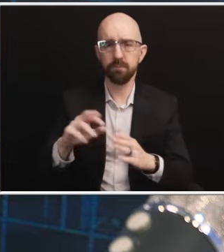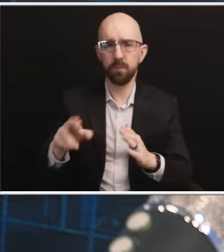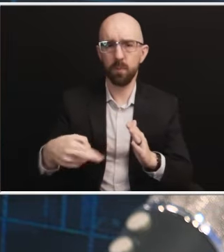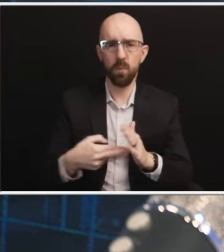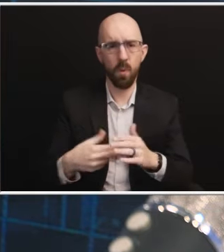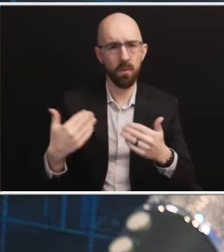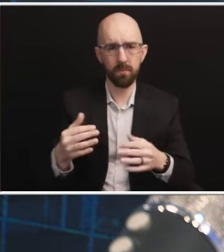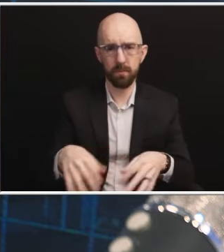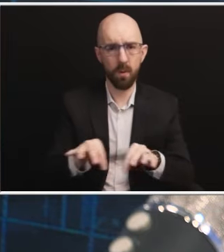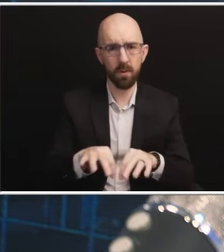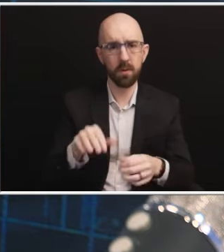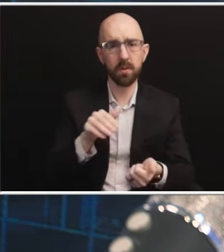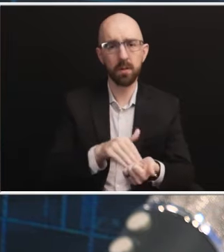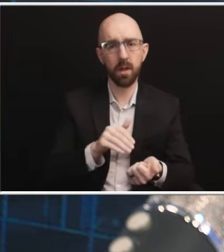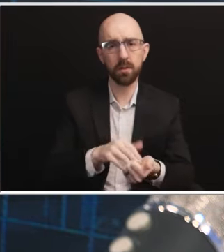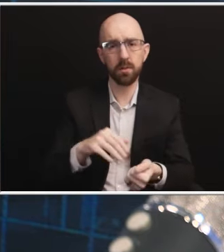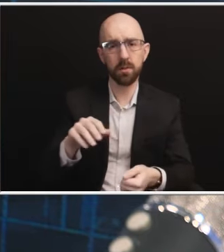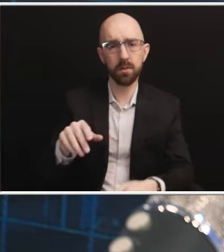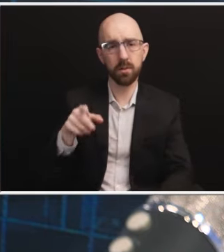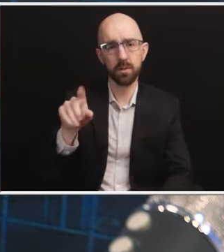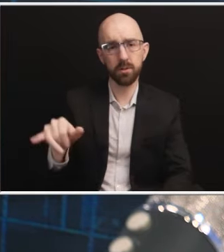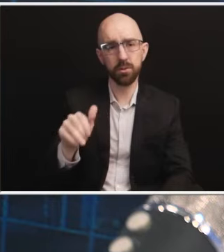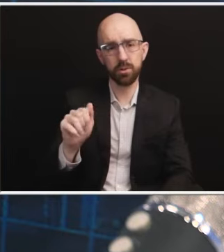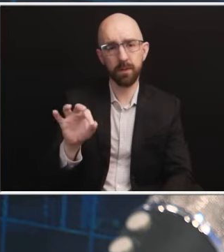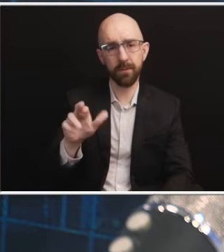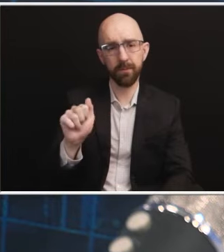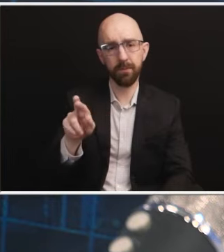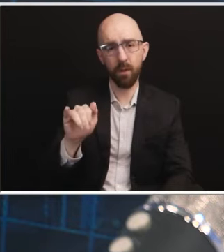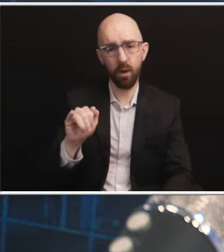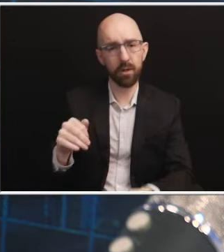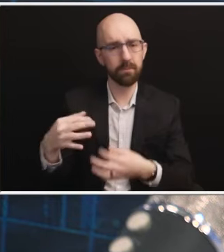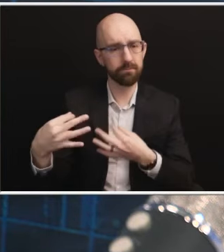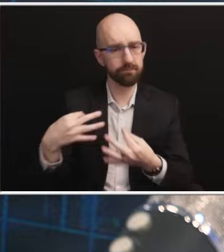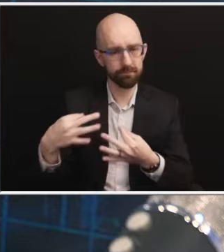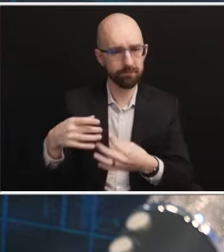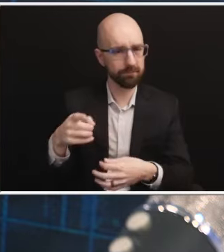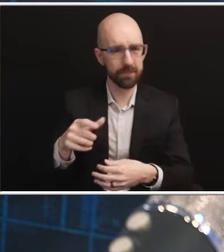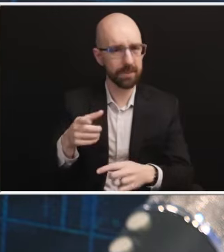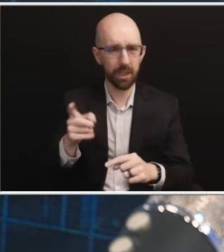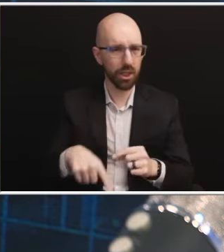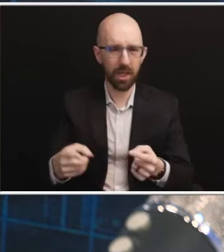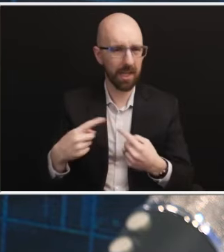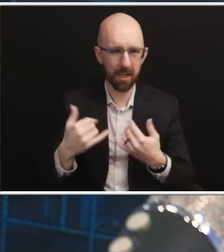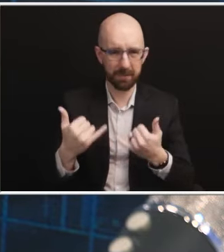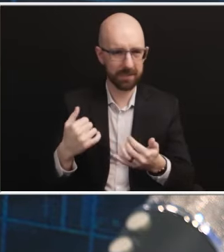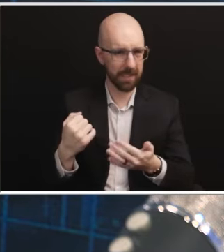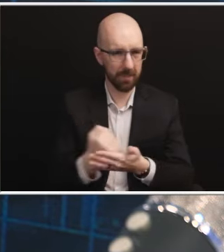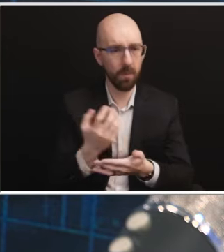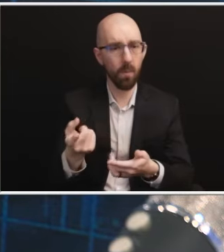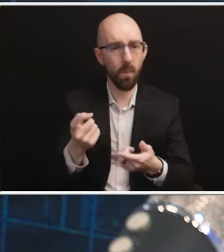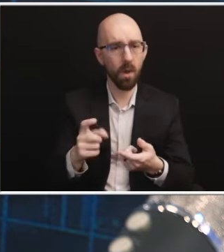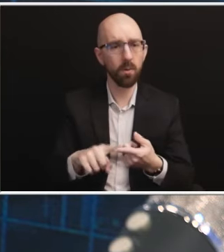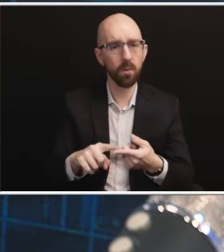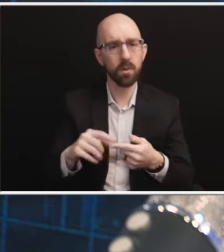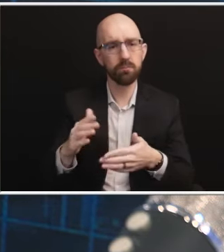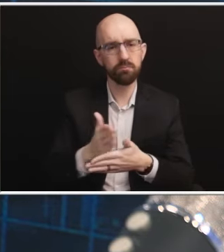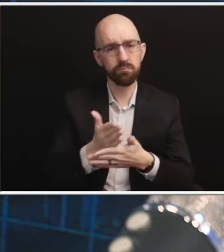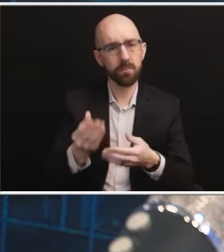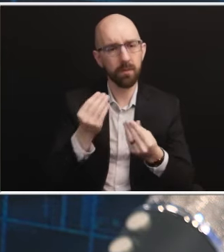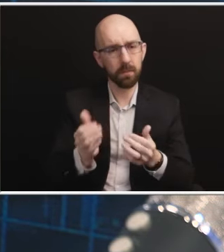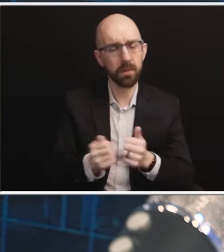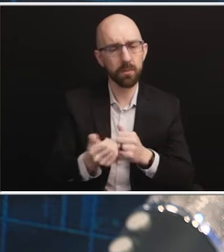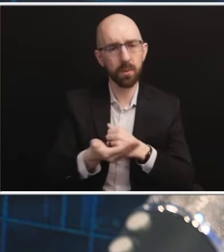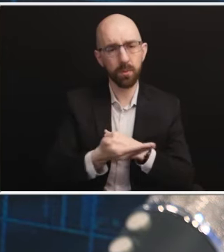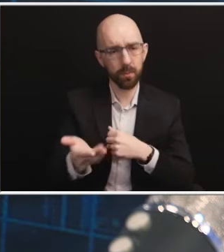Mahmoud Jafari tells us. Dr. Mahmoud Jafari couldn't be here today, but wanted to share some information with you. She's our